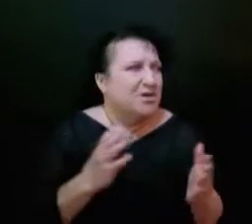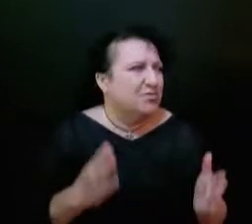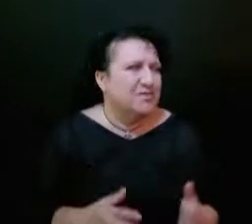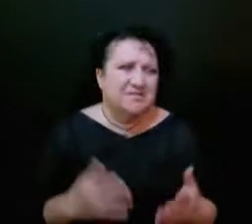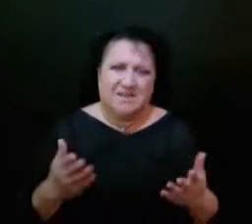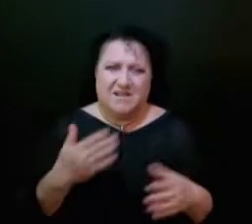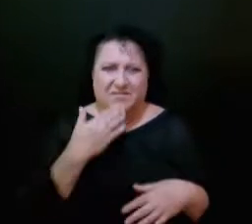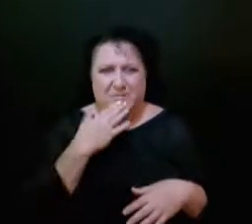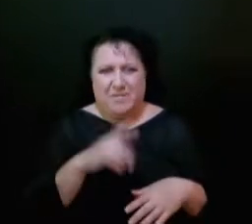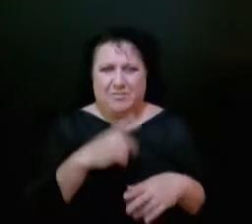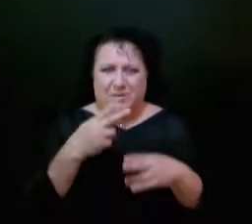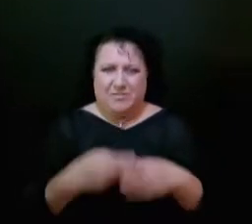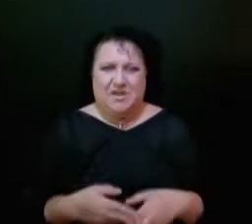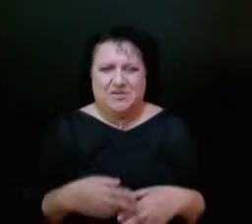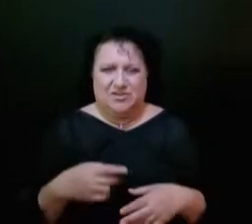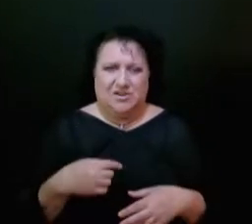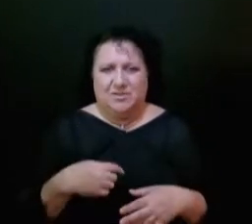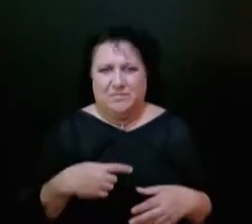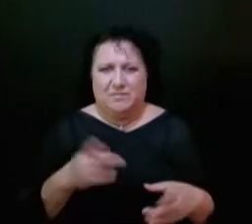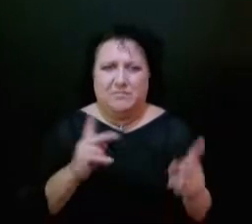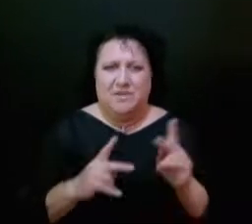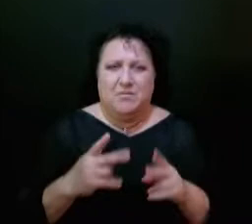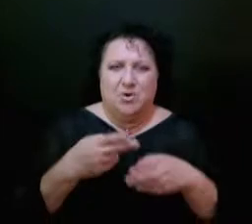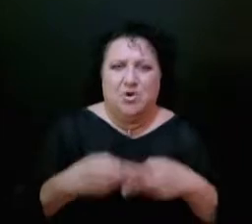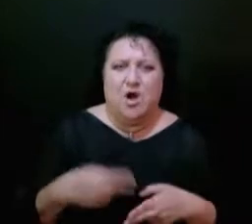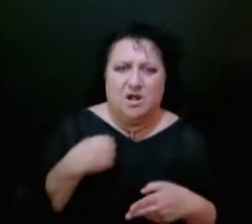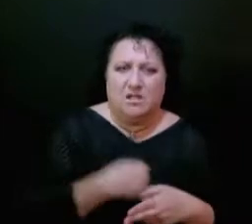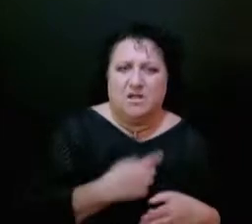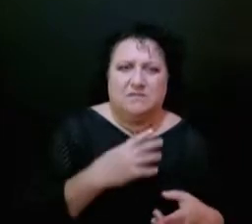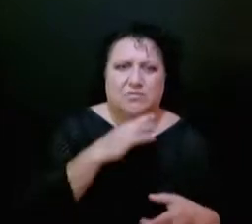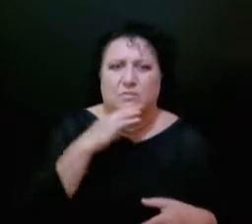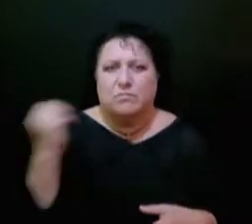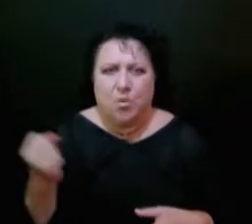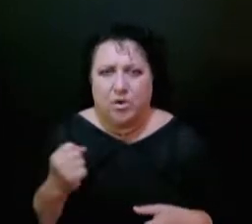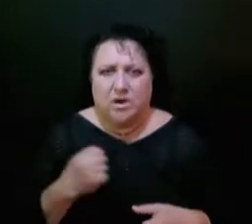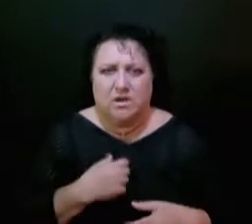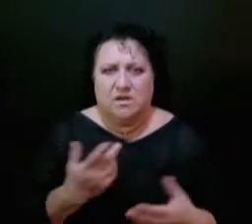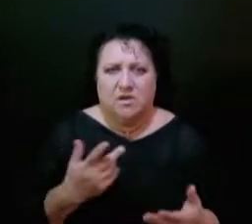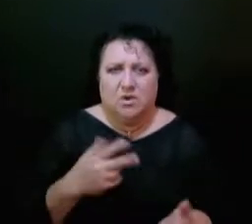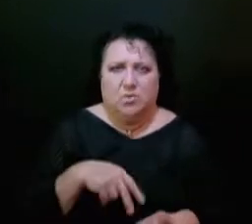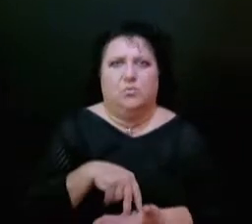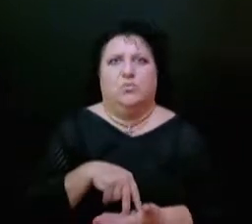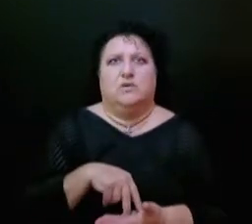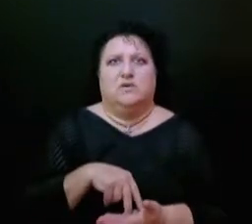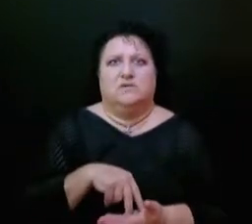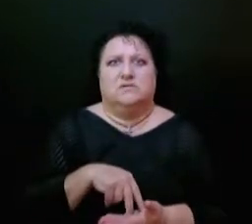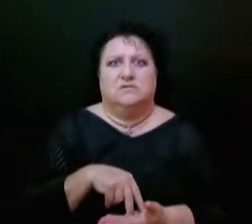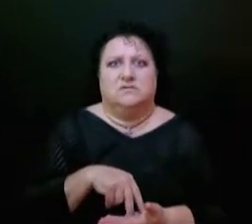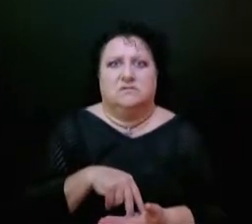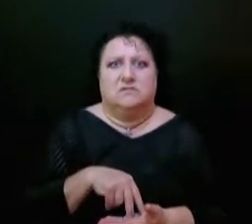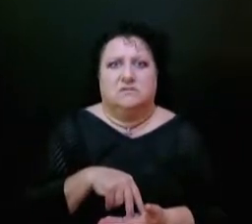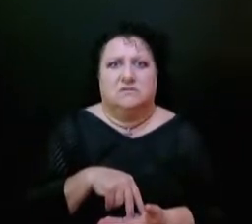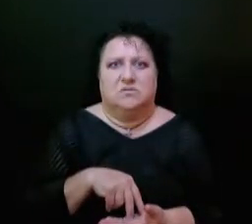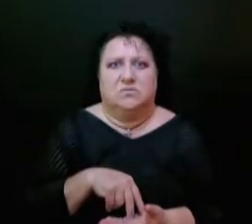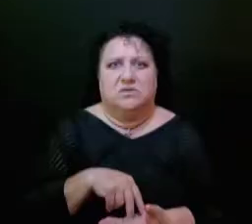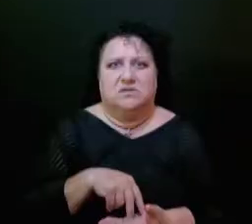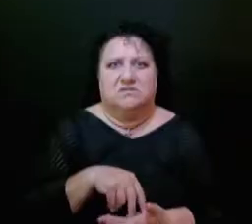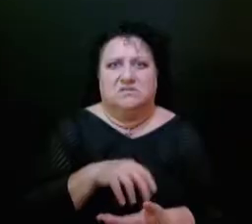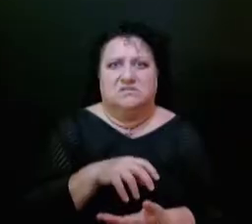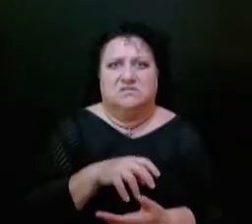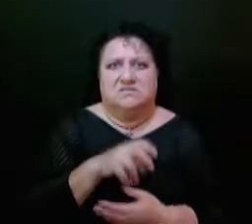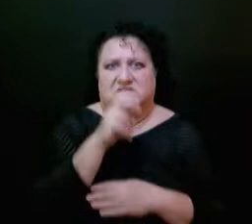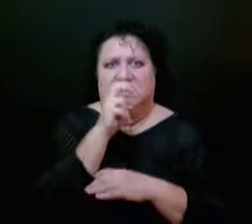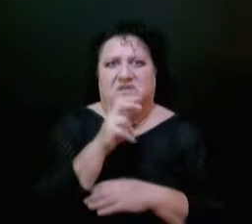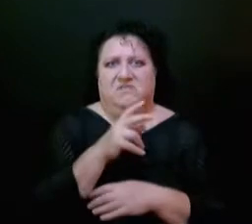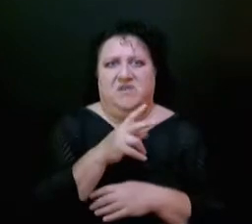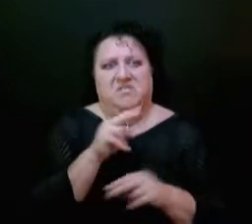and we're stiff when we dance, but we're stiff and we're judgmental. And that's just not true. If we are